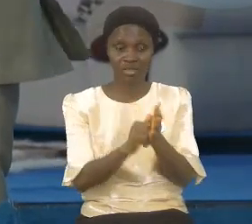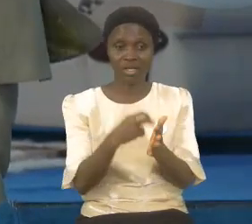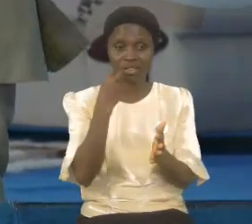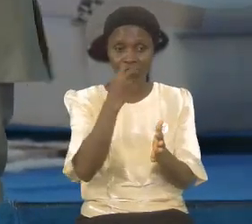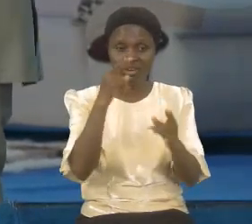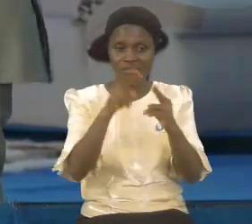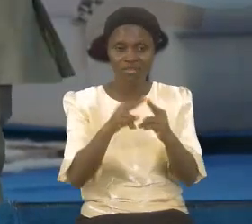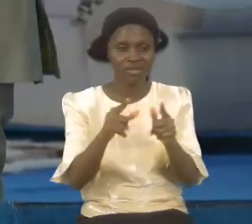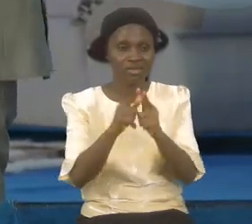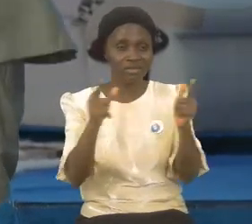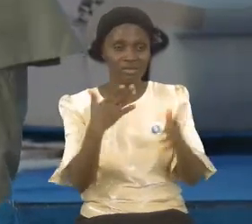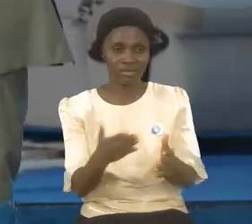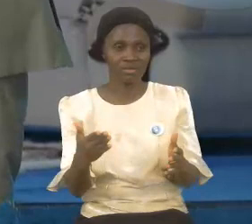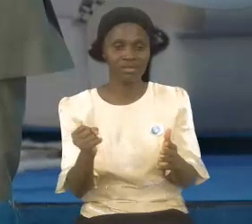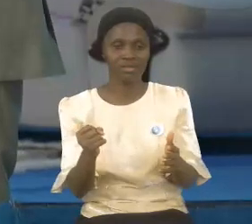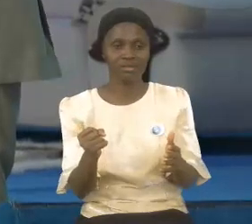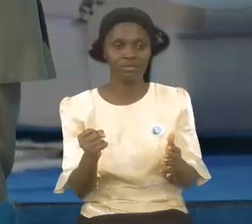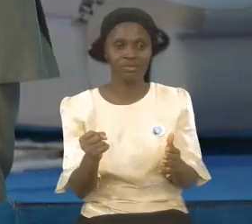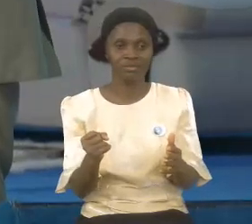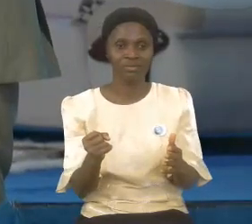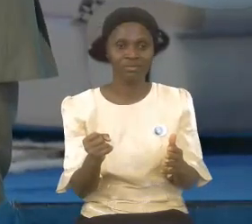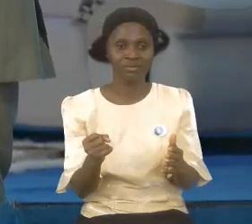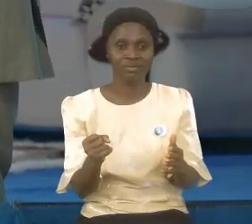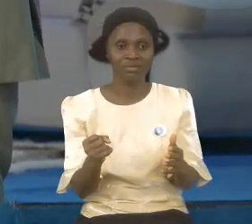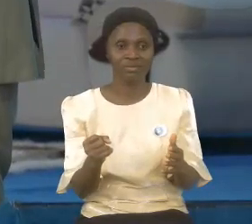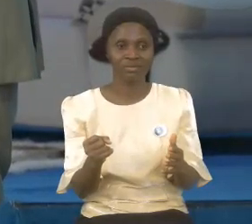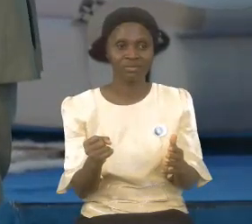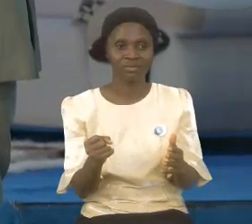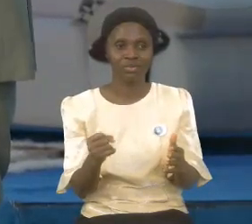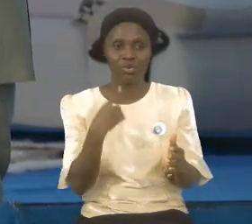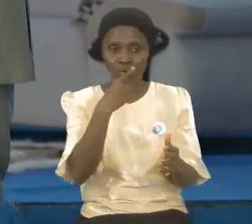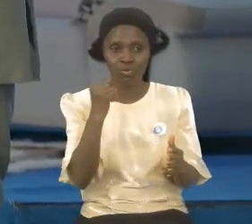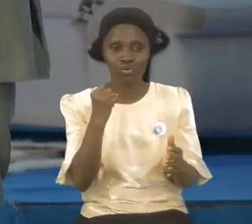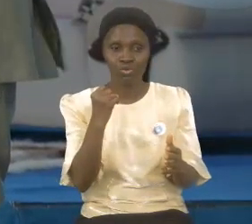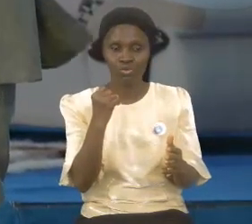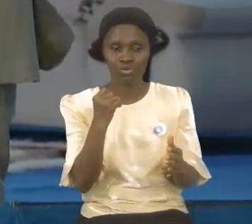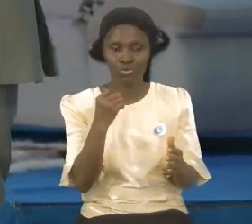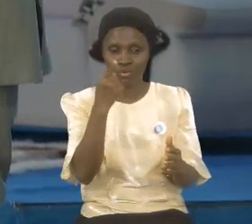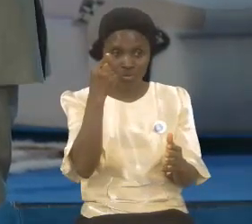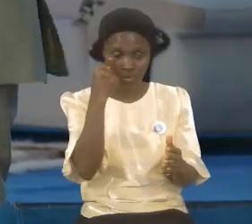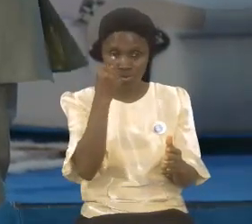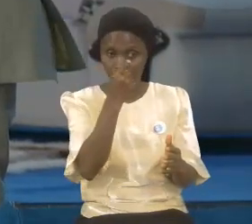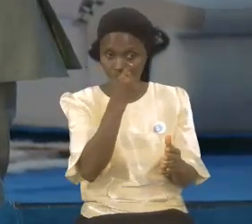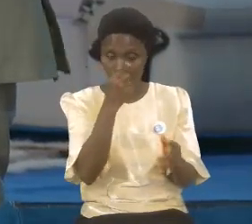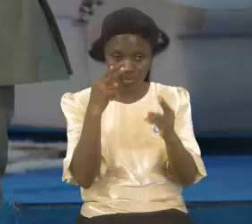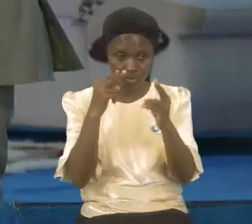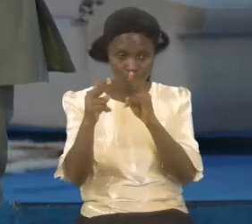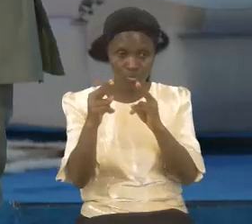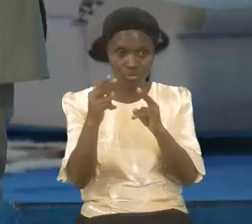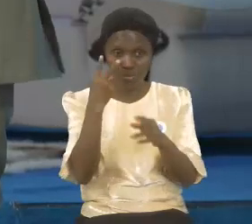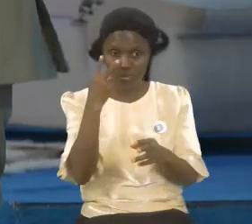great things, blasphemy against God, whose look was more stout,